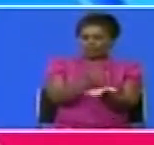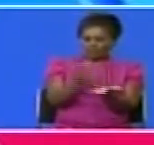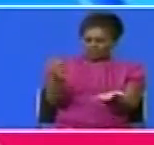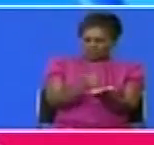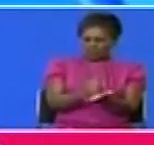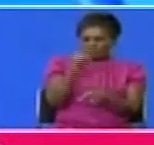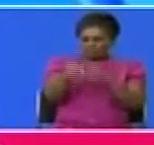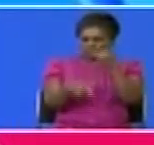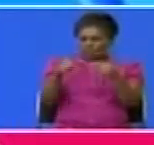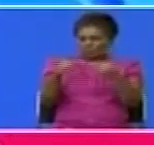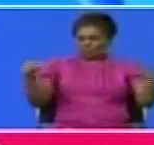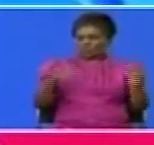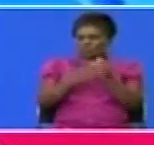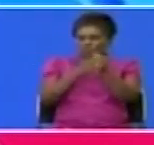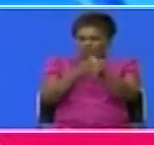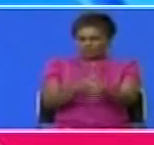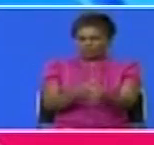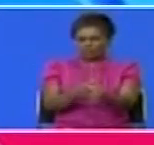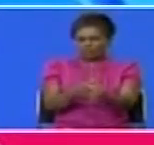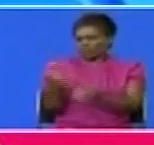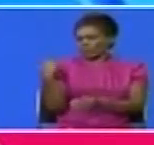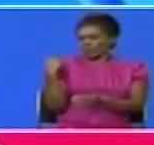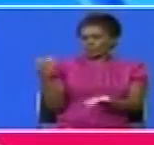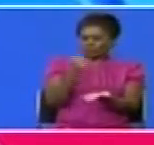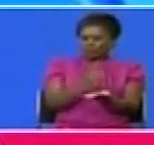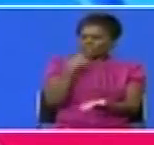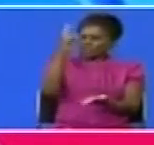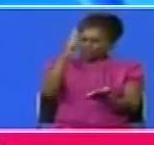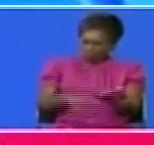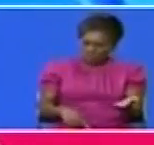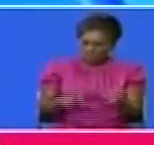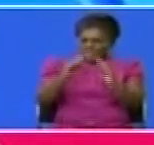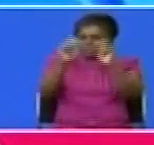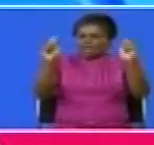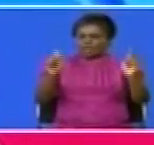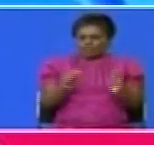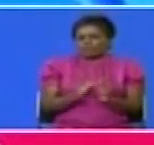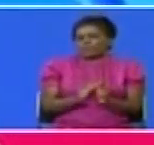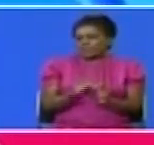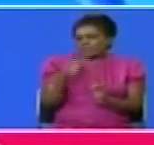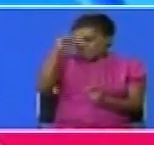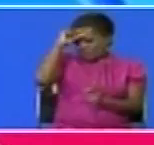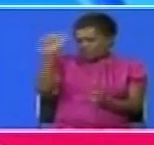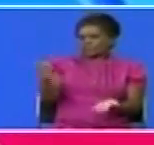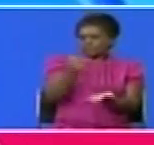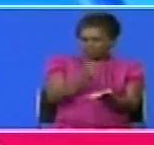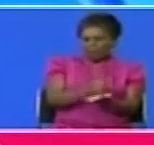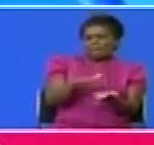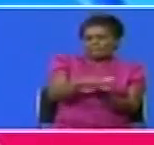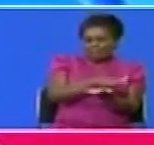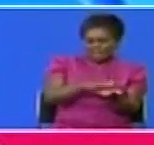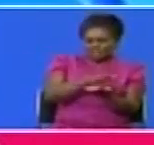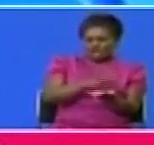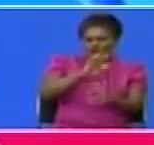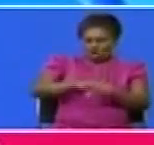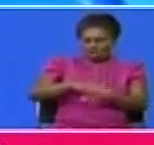Ruto accused opposition leaders of analyzing recent appointments from what he called a tribal angle, arguing government appointments are based on merit